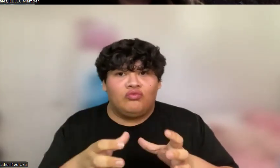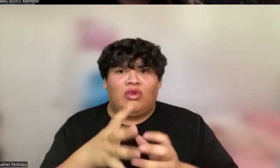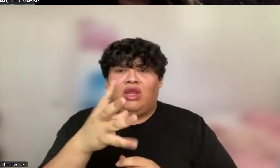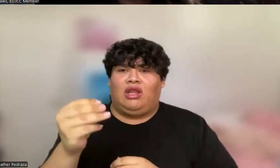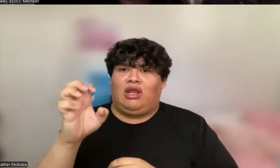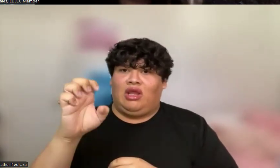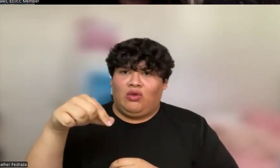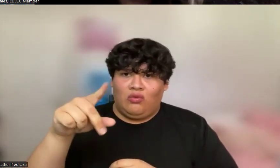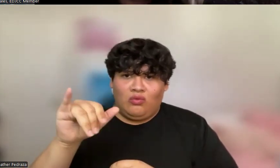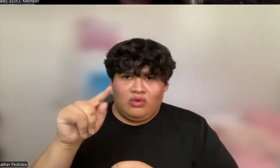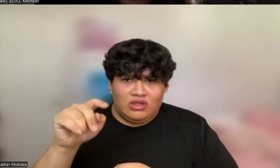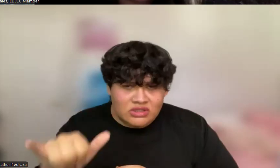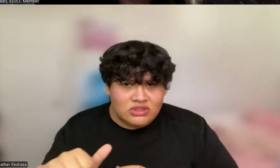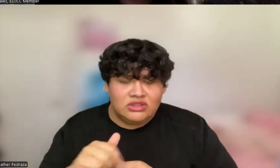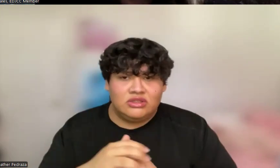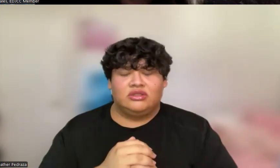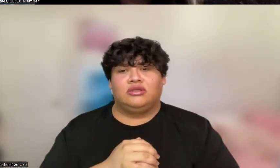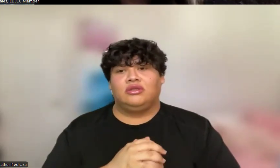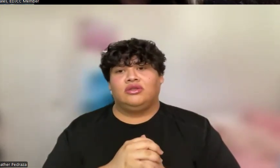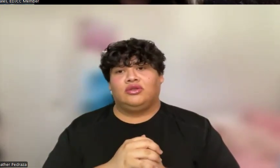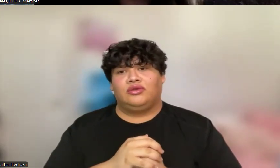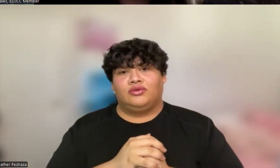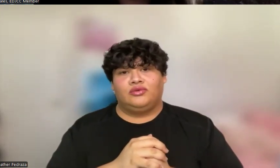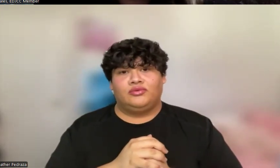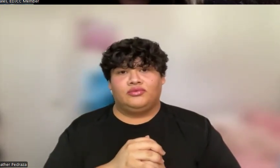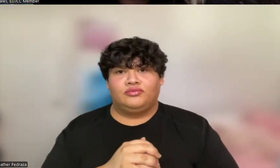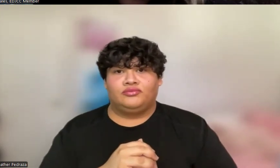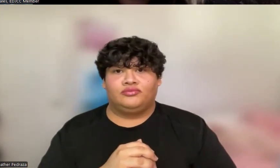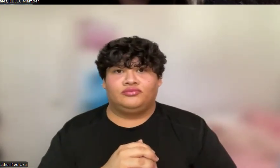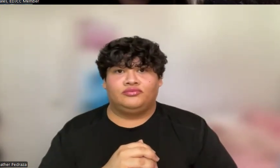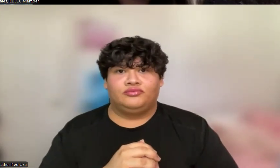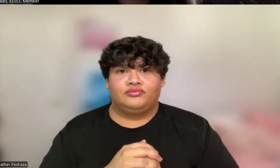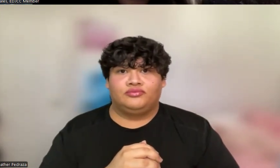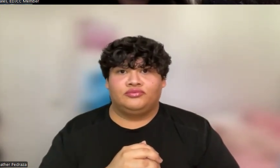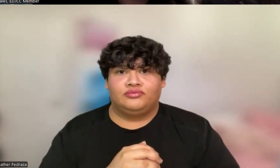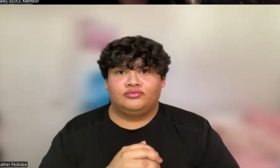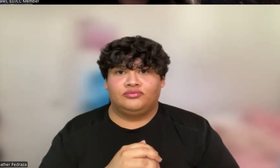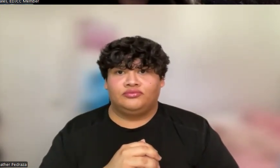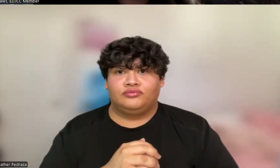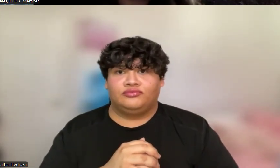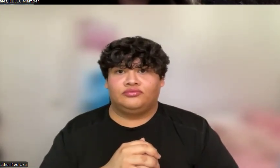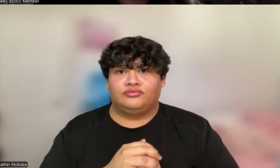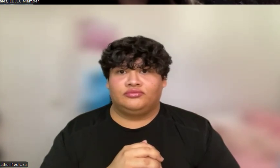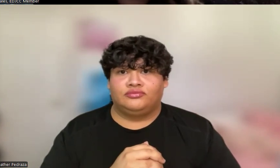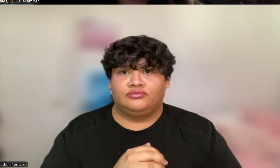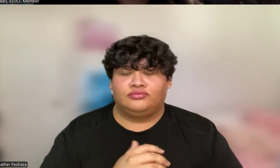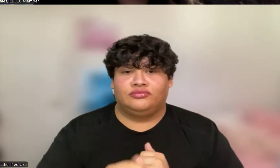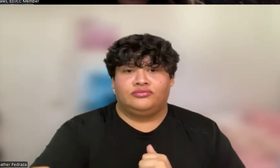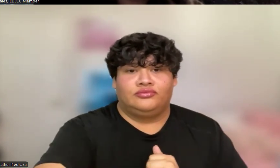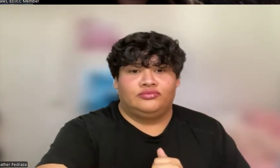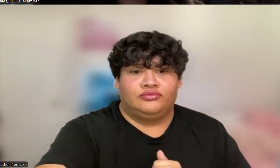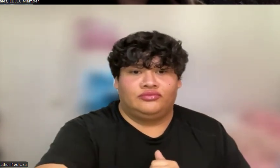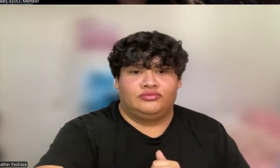that, APS does what it can to mitigate the abuse, but without a protective mechanism